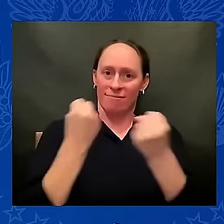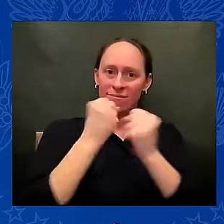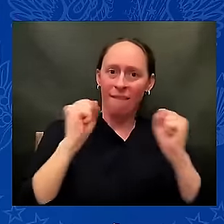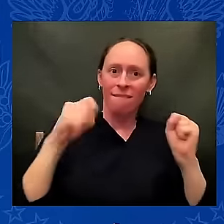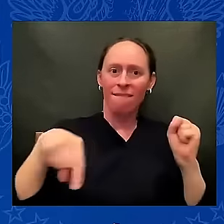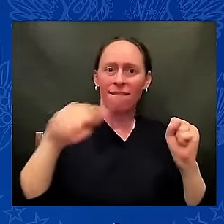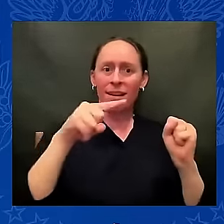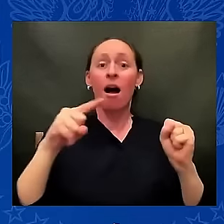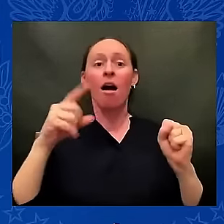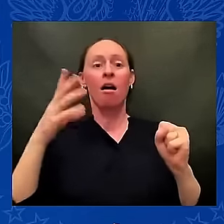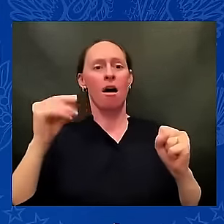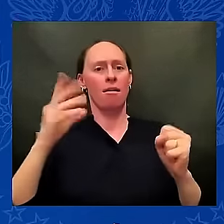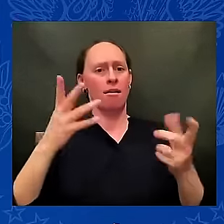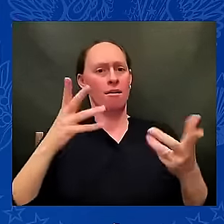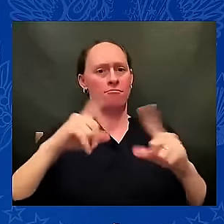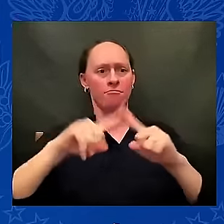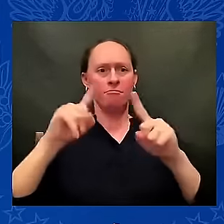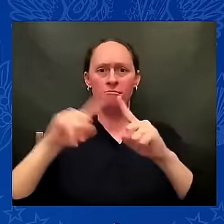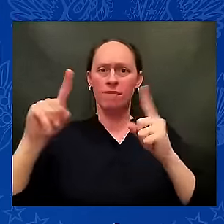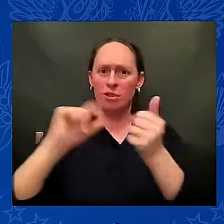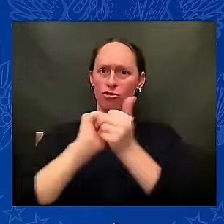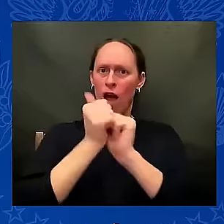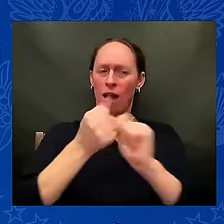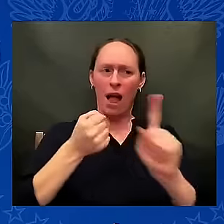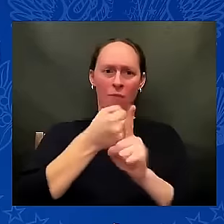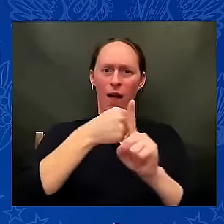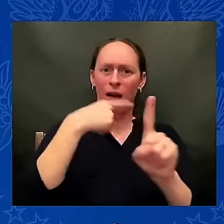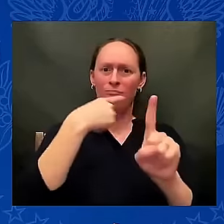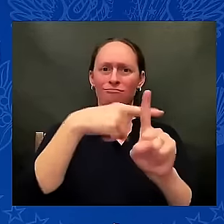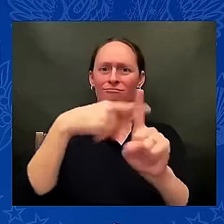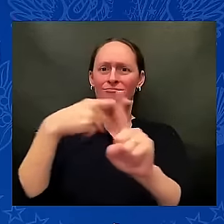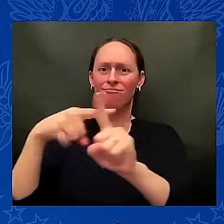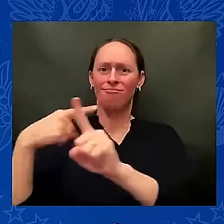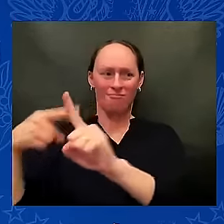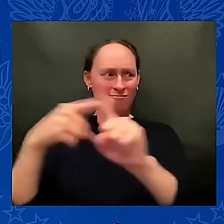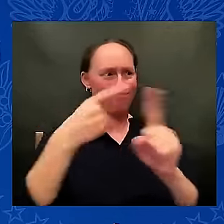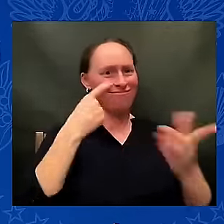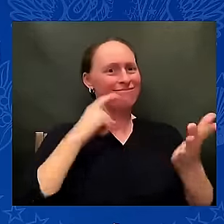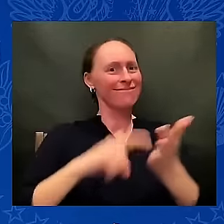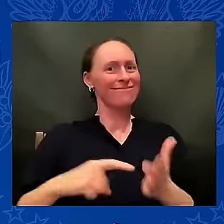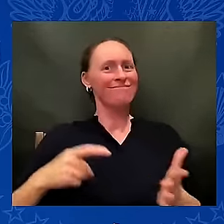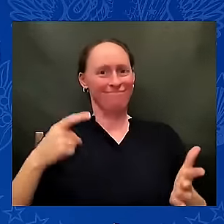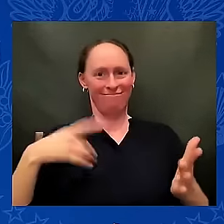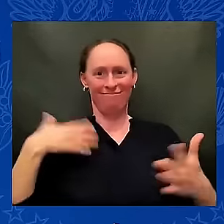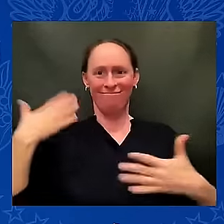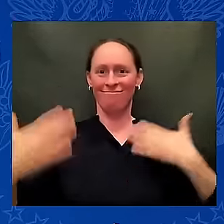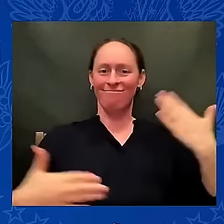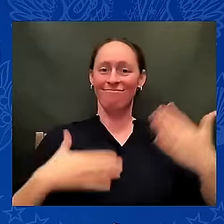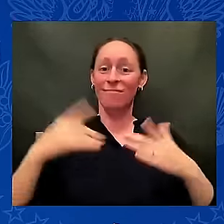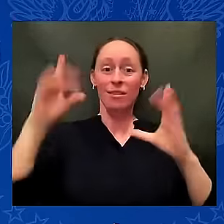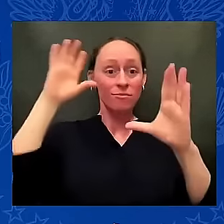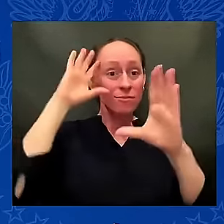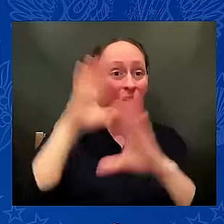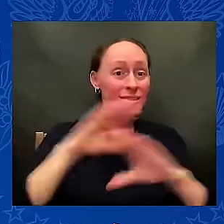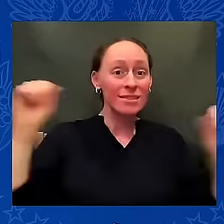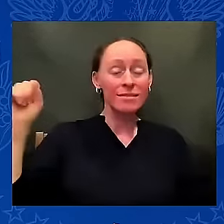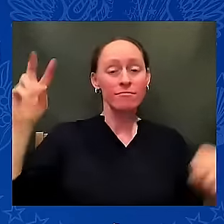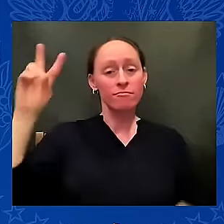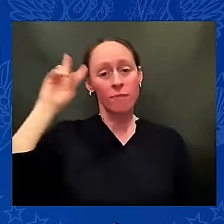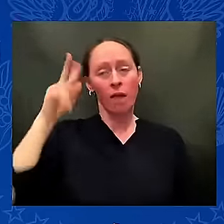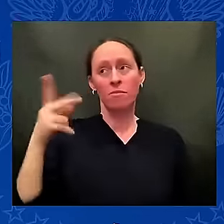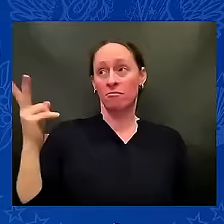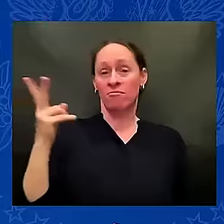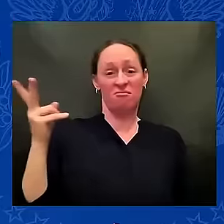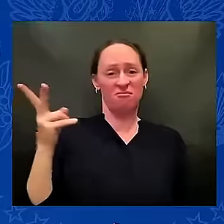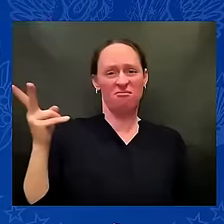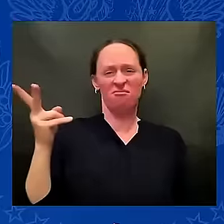we've never had a president and vice president who have done more for Indian country, and we can never forget